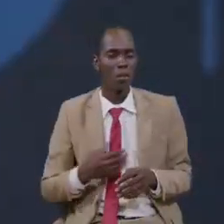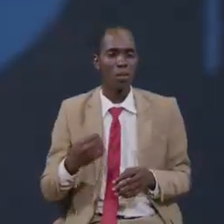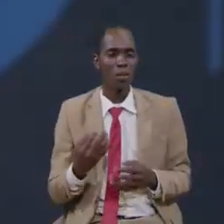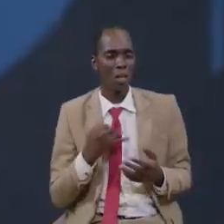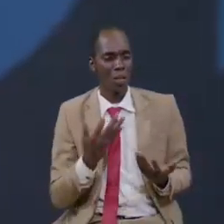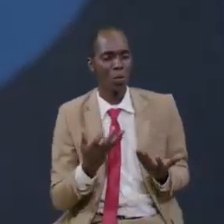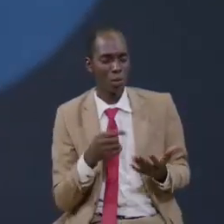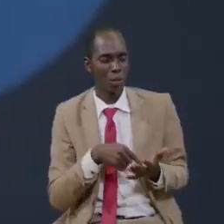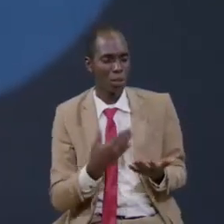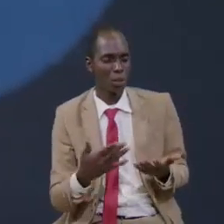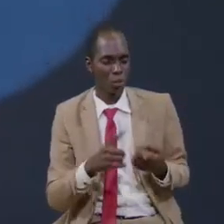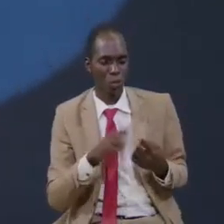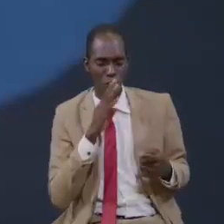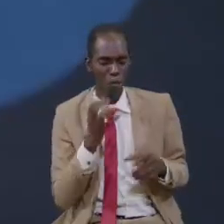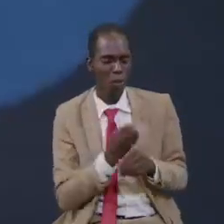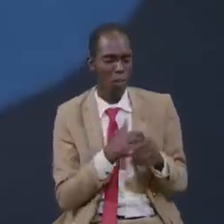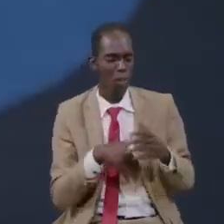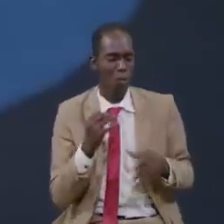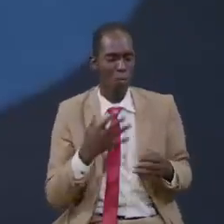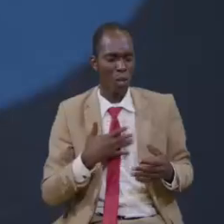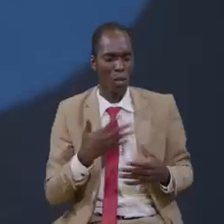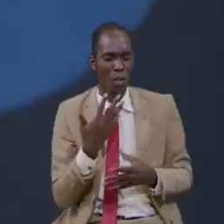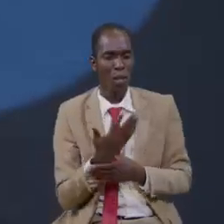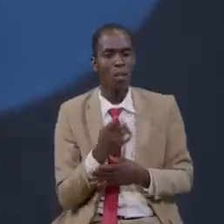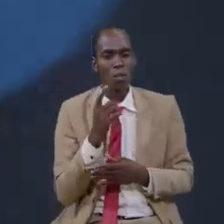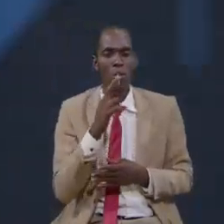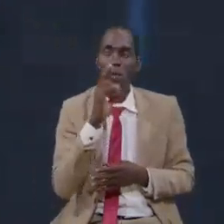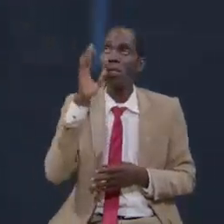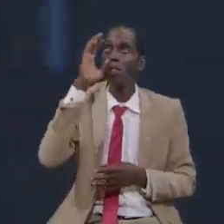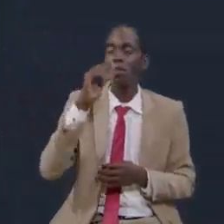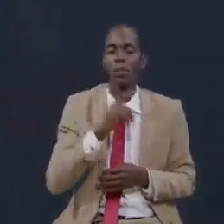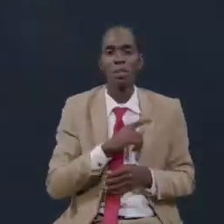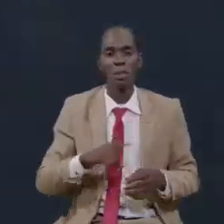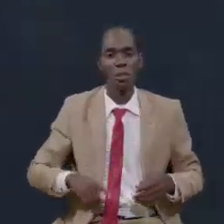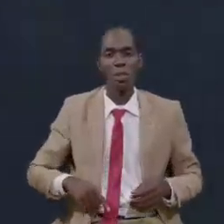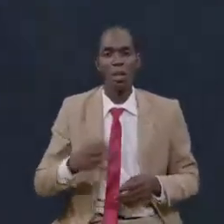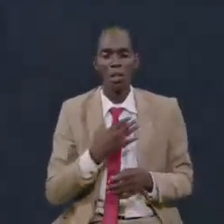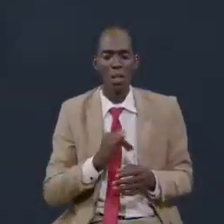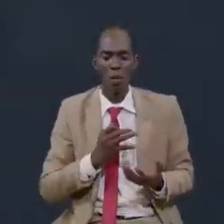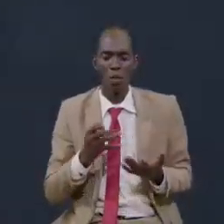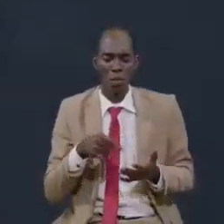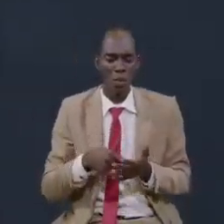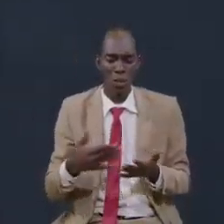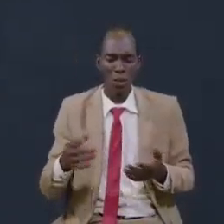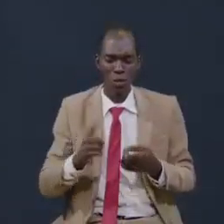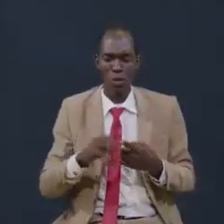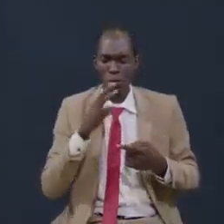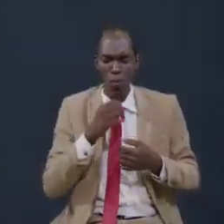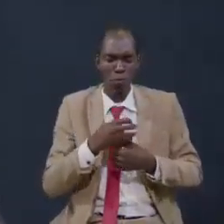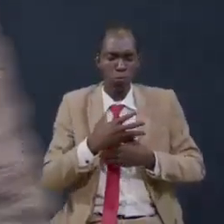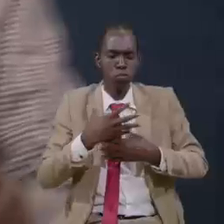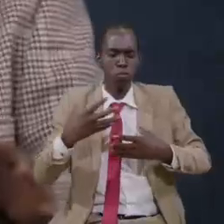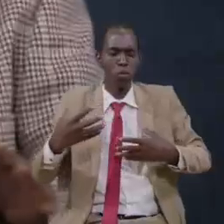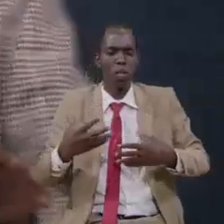to be blown up and to be stricken up out of my life.